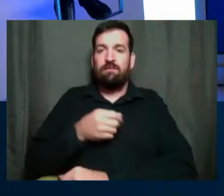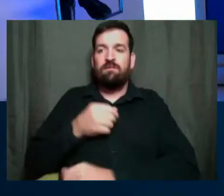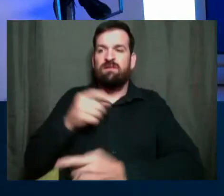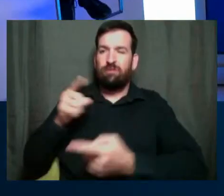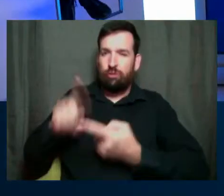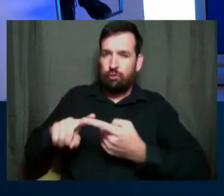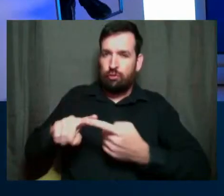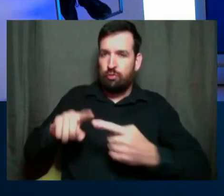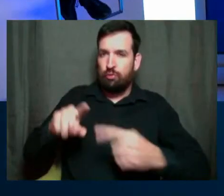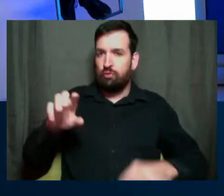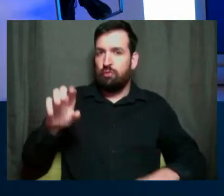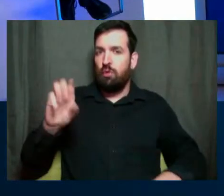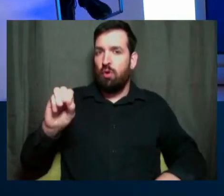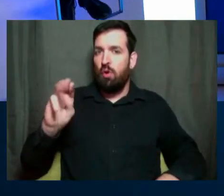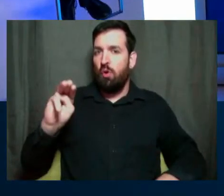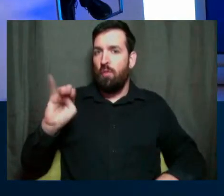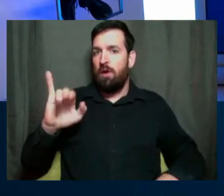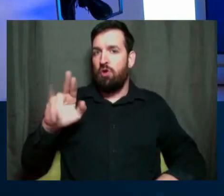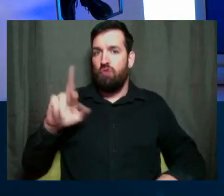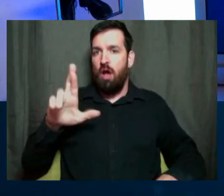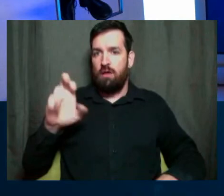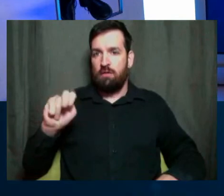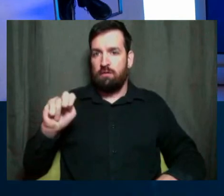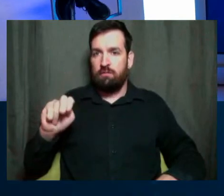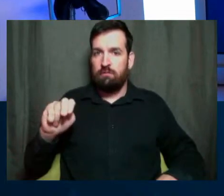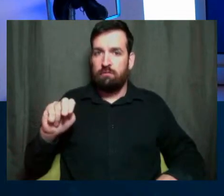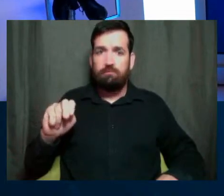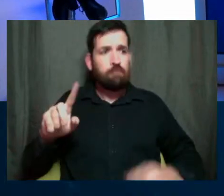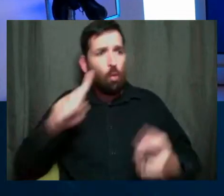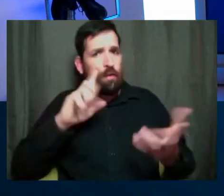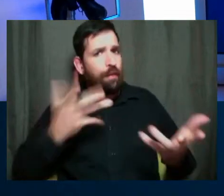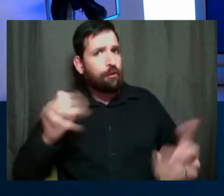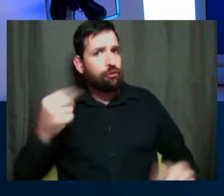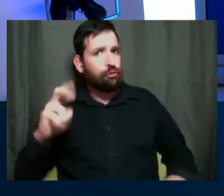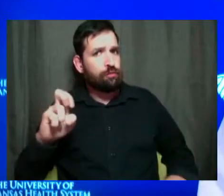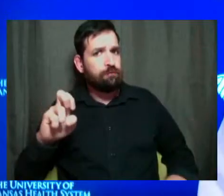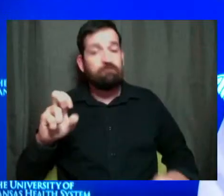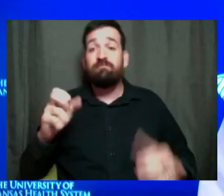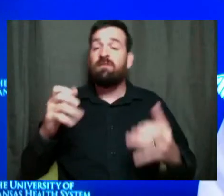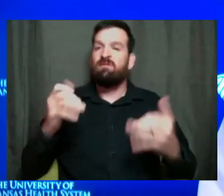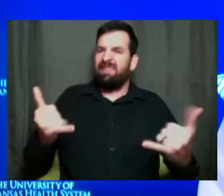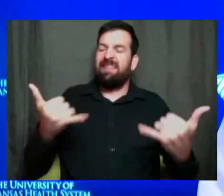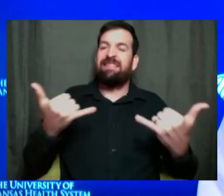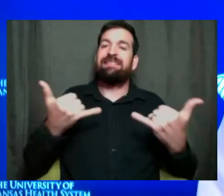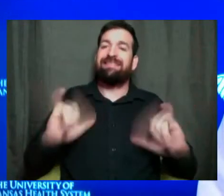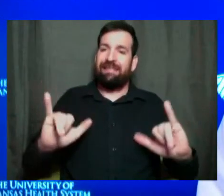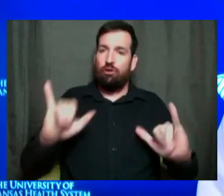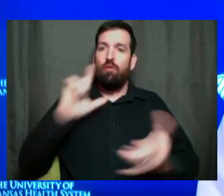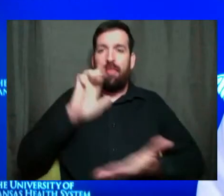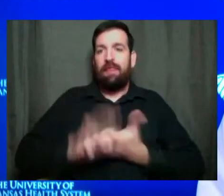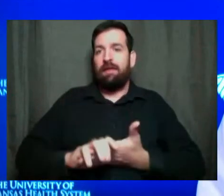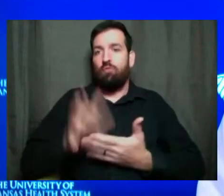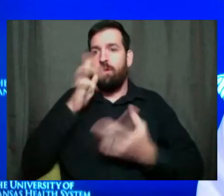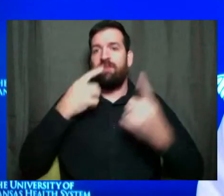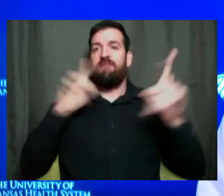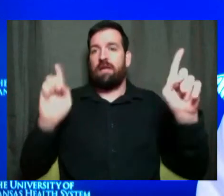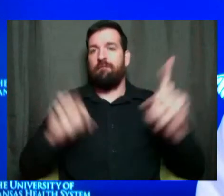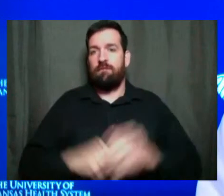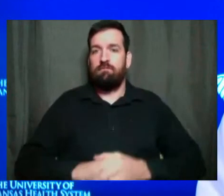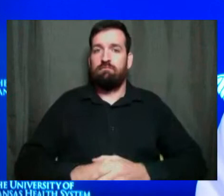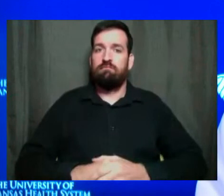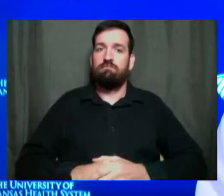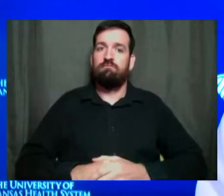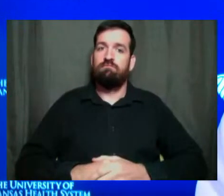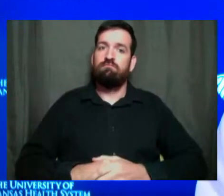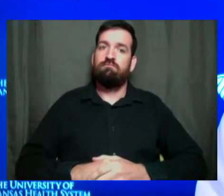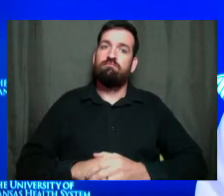about that, about the efficacy of vaccine with Omicron so far? At this point early on, we still think it's going to be effective. We think there were enough preserved regions